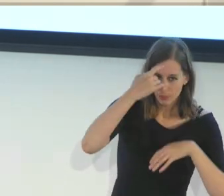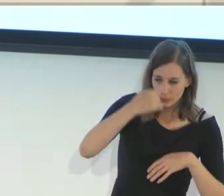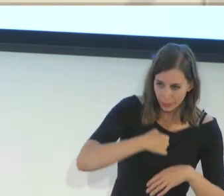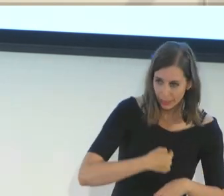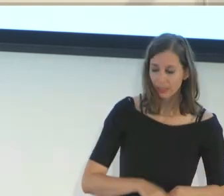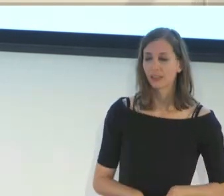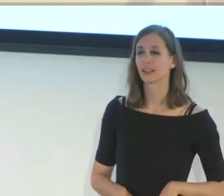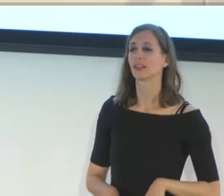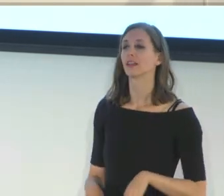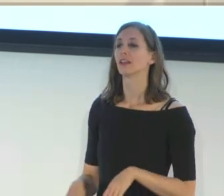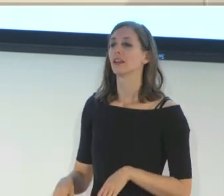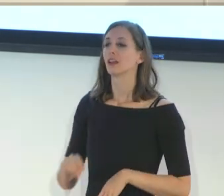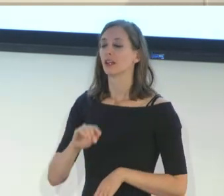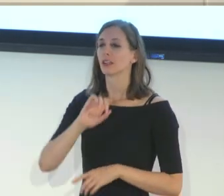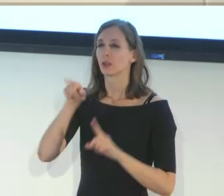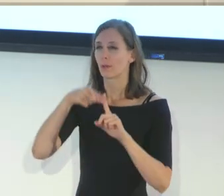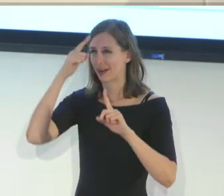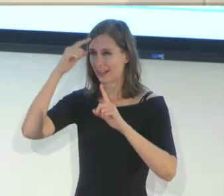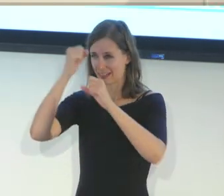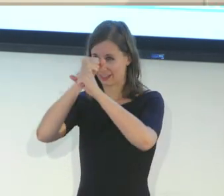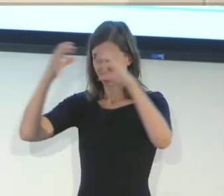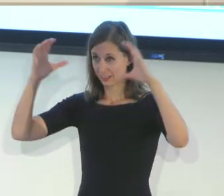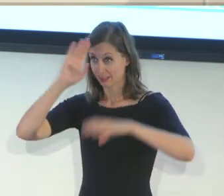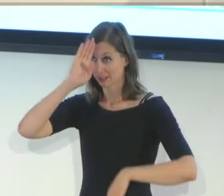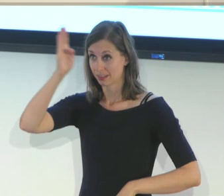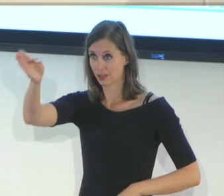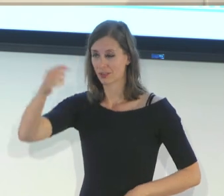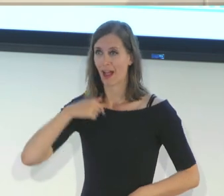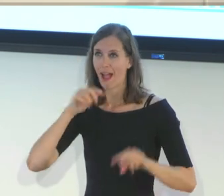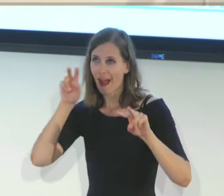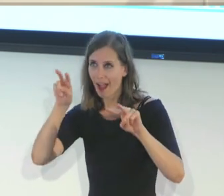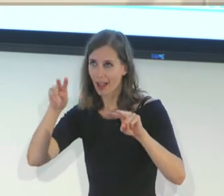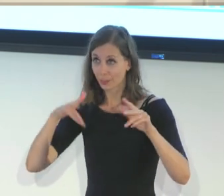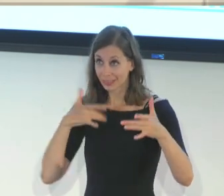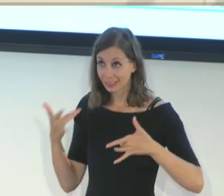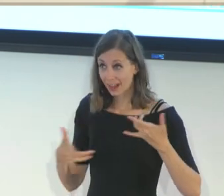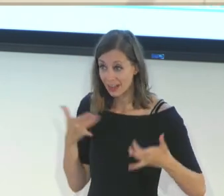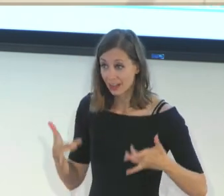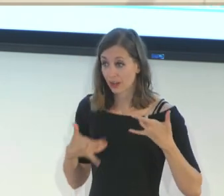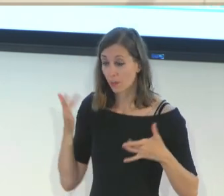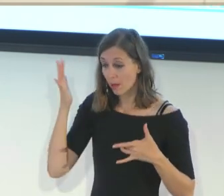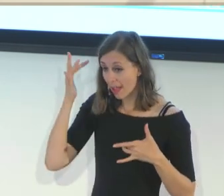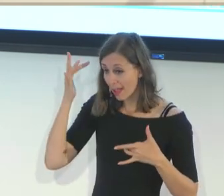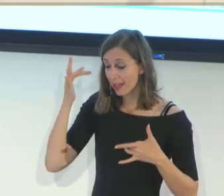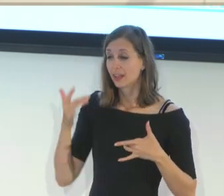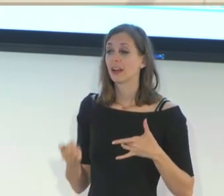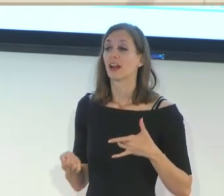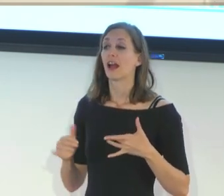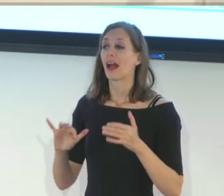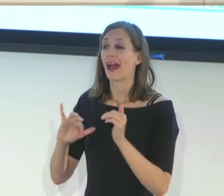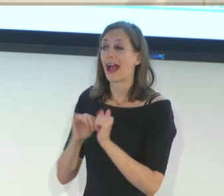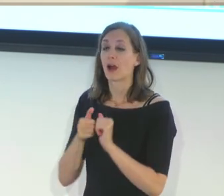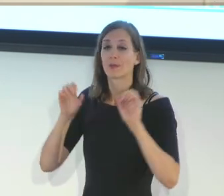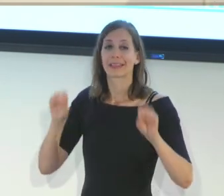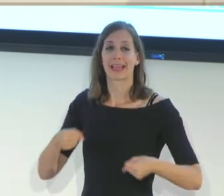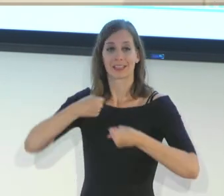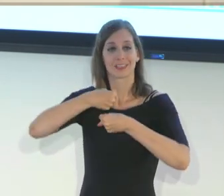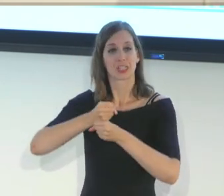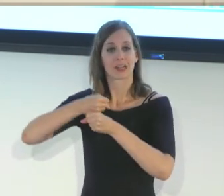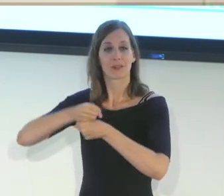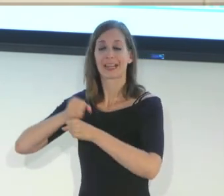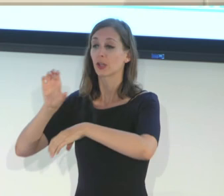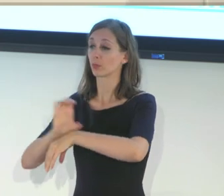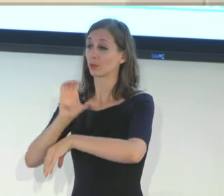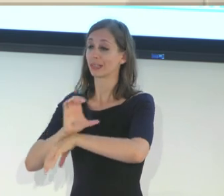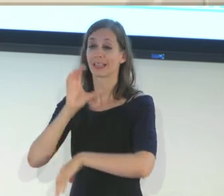think about where we're headed, what gets me really excited is how we can dynamically be generating computing